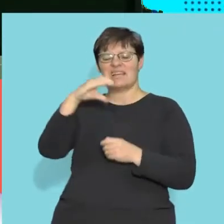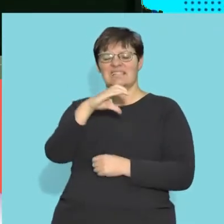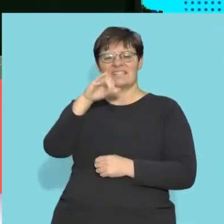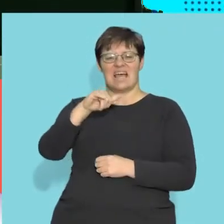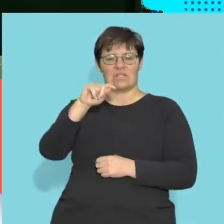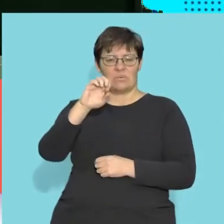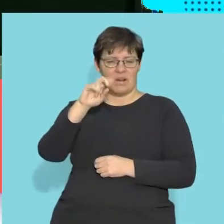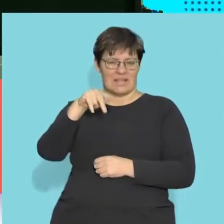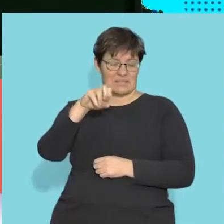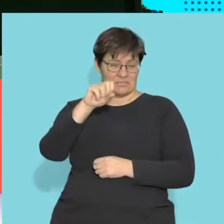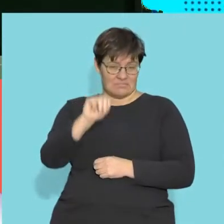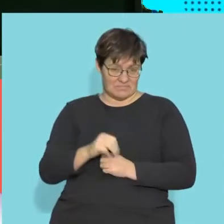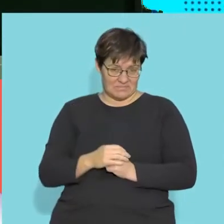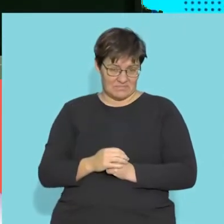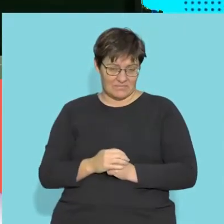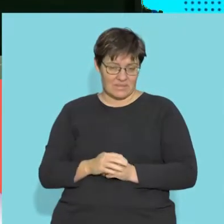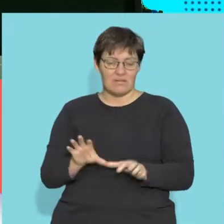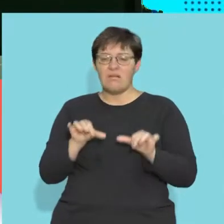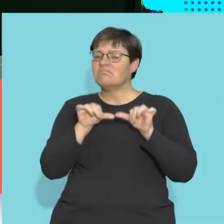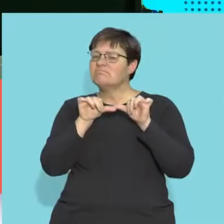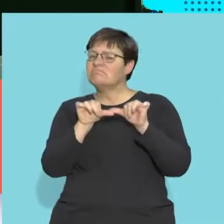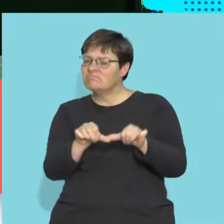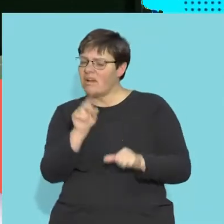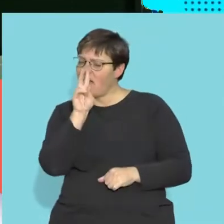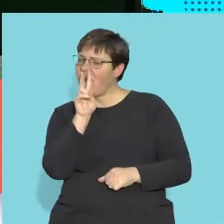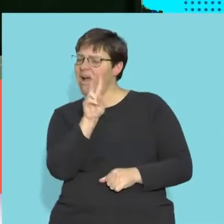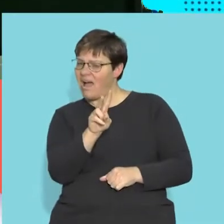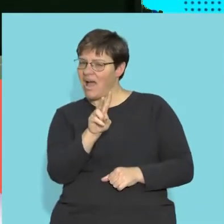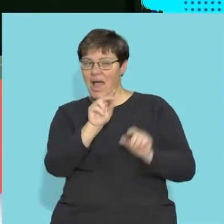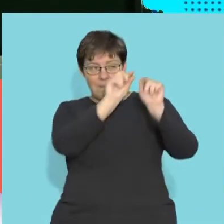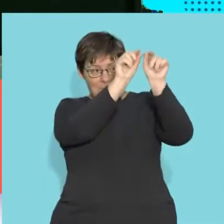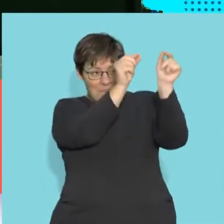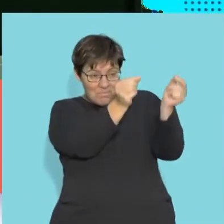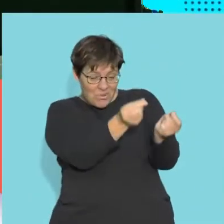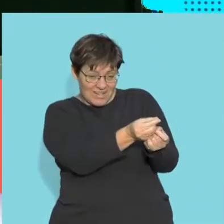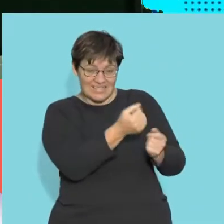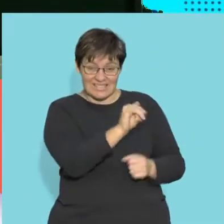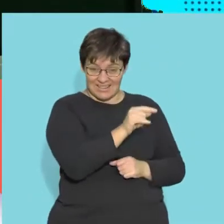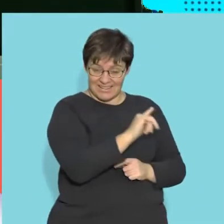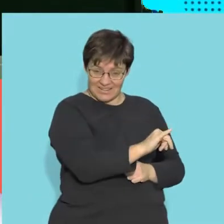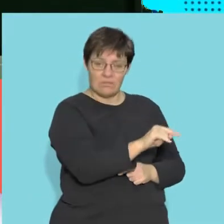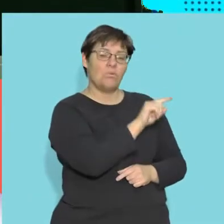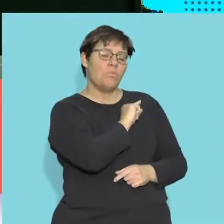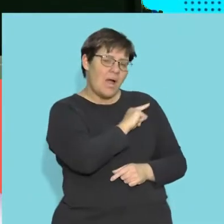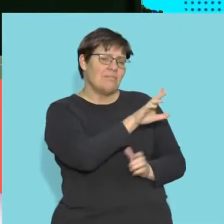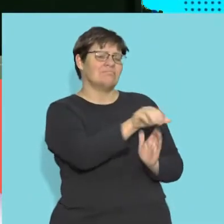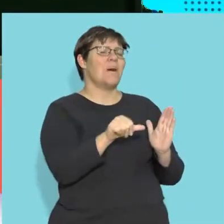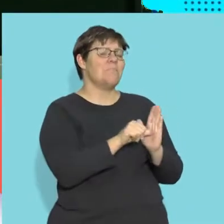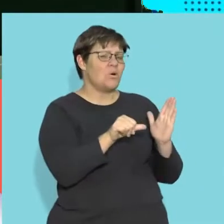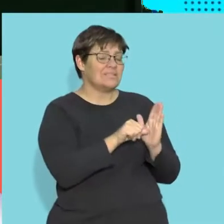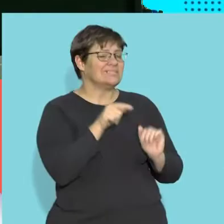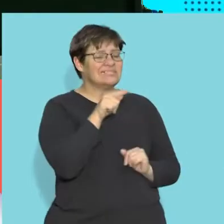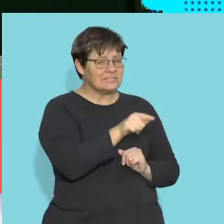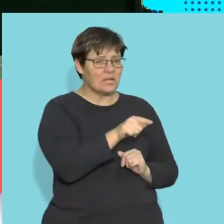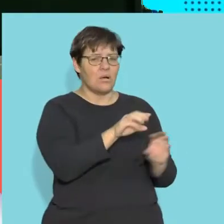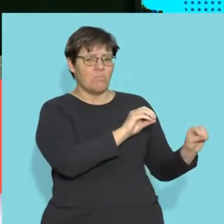the cytoplasm. Now we're going to continue looking at that cell membrane because it's going to be very important in how